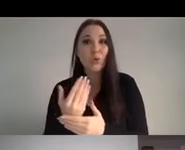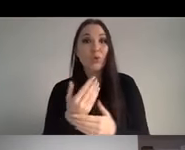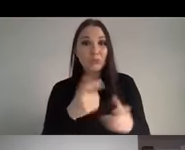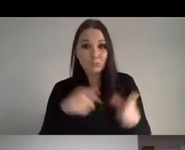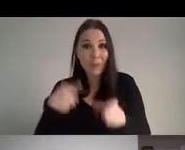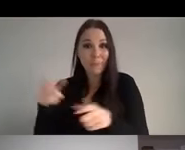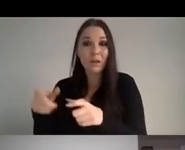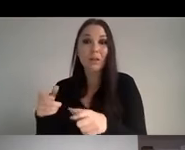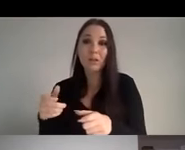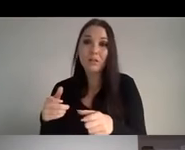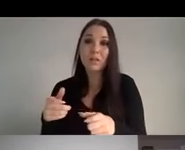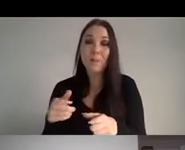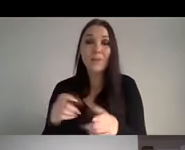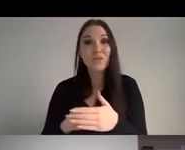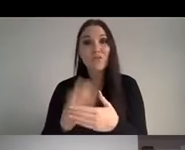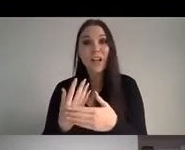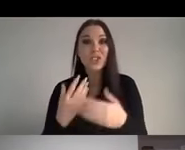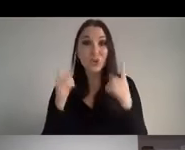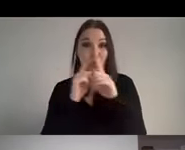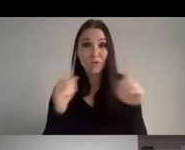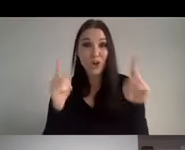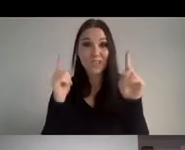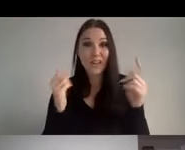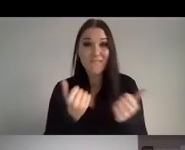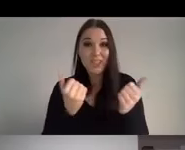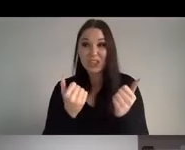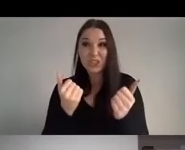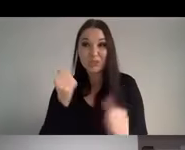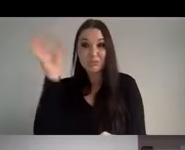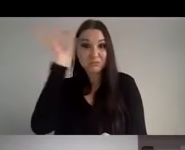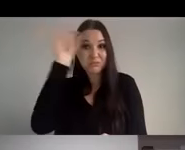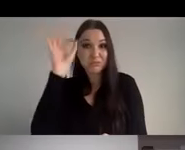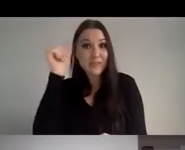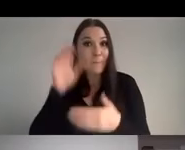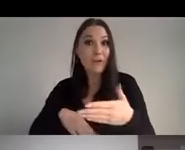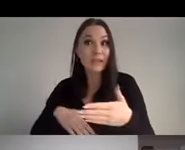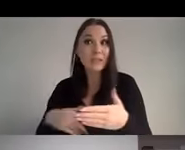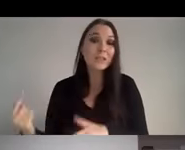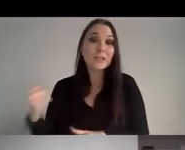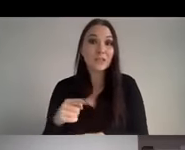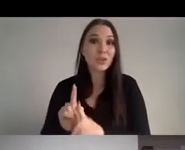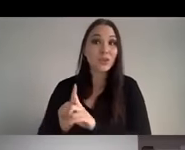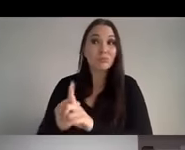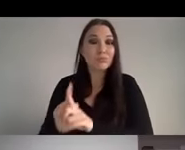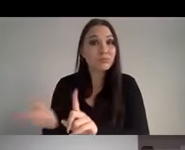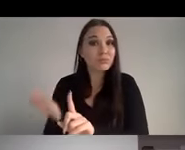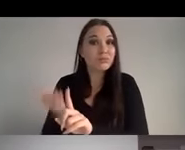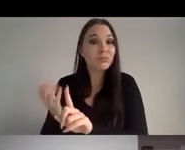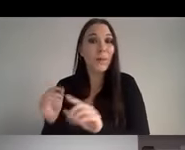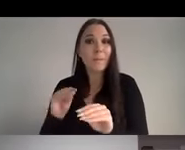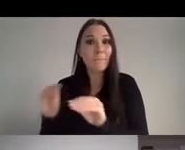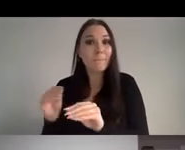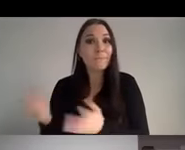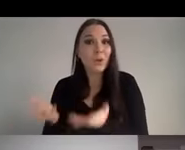are either fresh from university or that don't have a lot of experience yet. And we put a lot of efforts into their training. So we